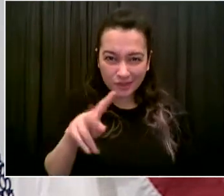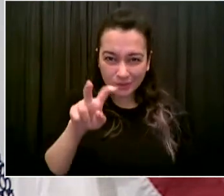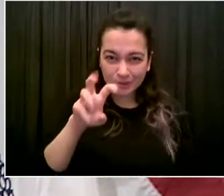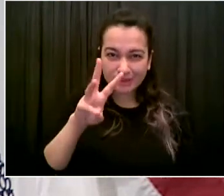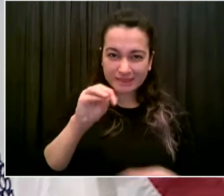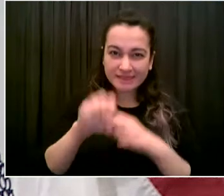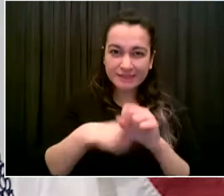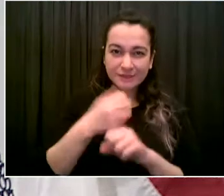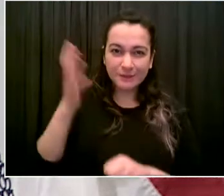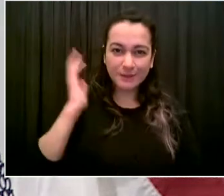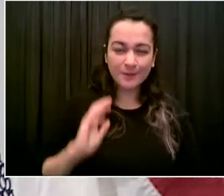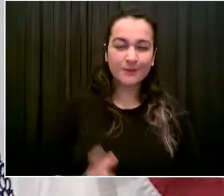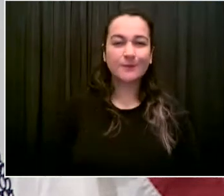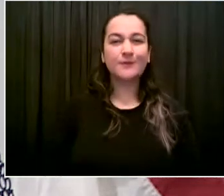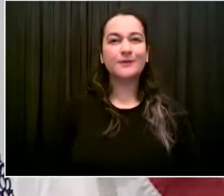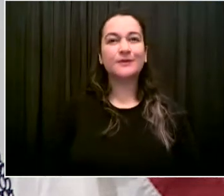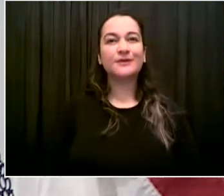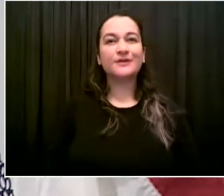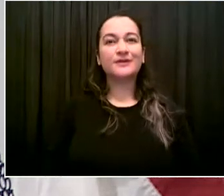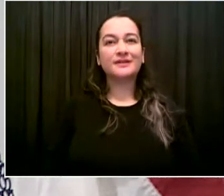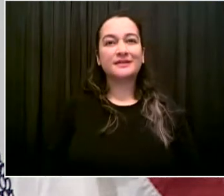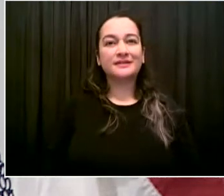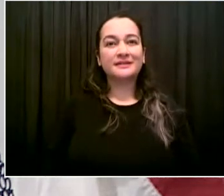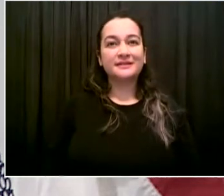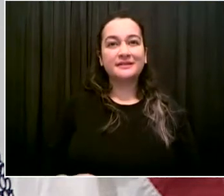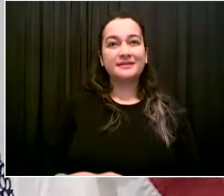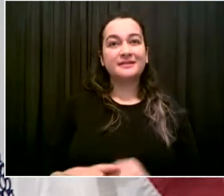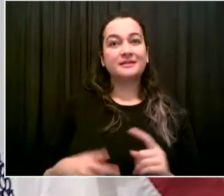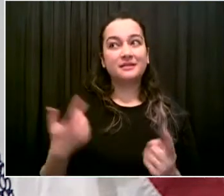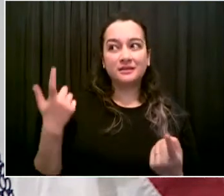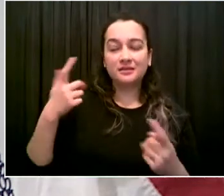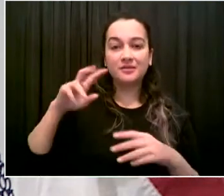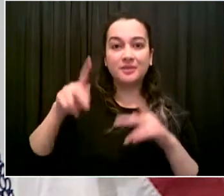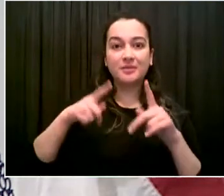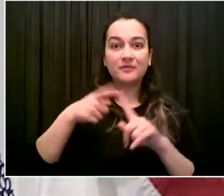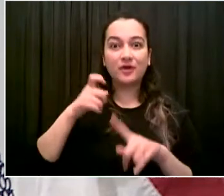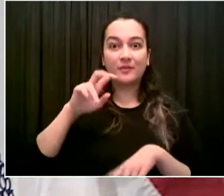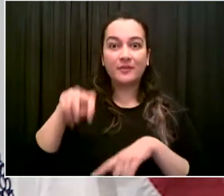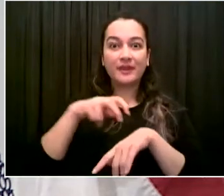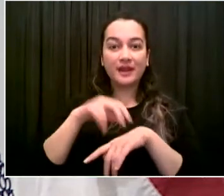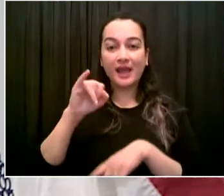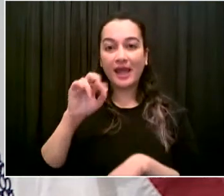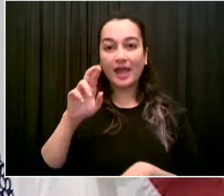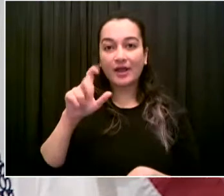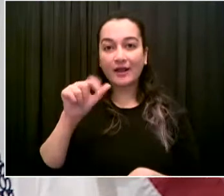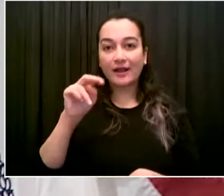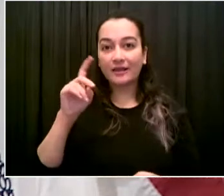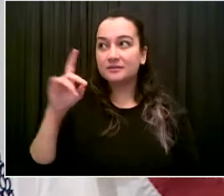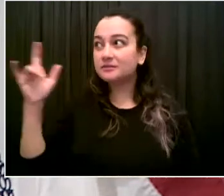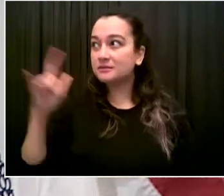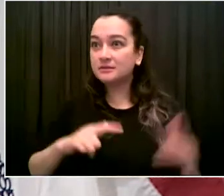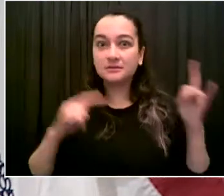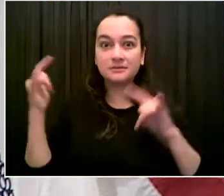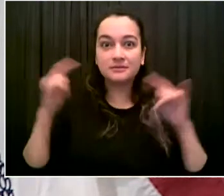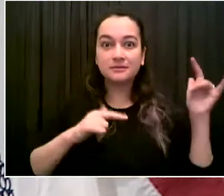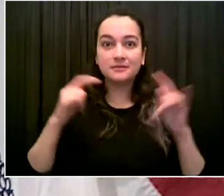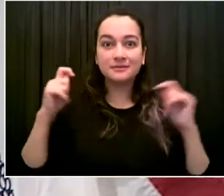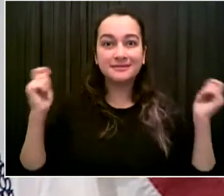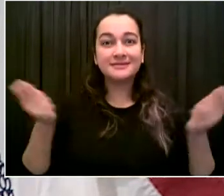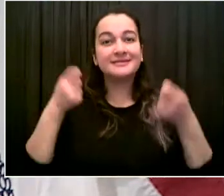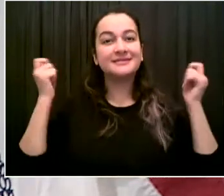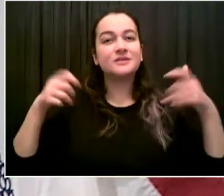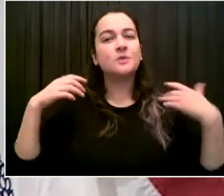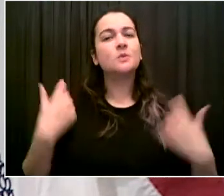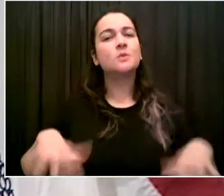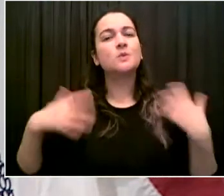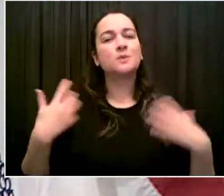all around the world. So that's who we are as New Yorkers. We keep rejuvenating, we keep coming up with new ways of doing